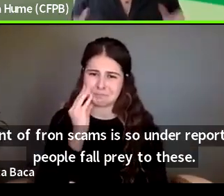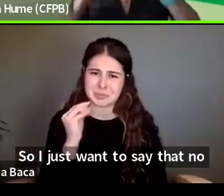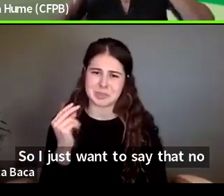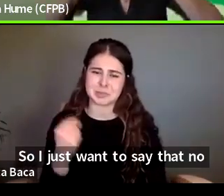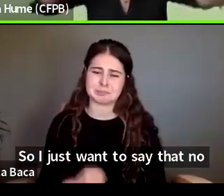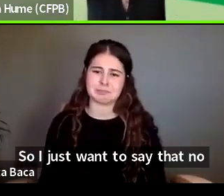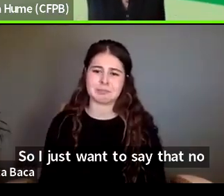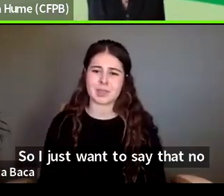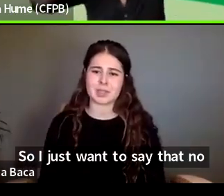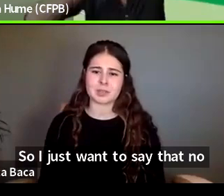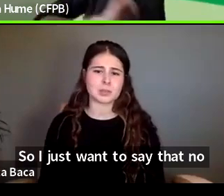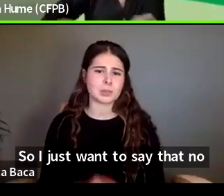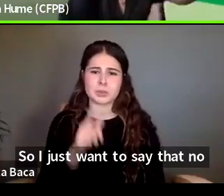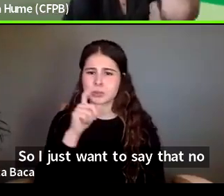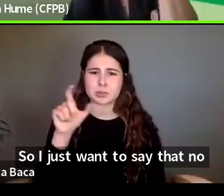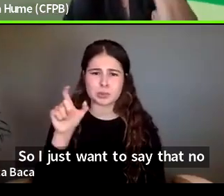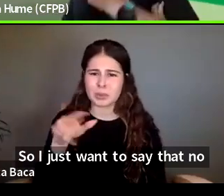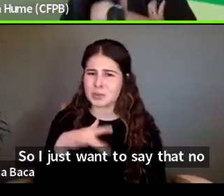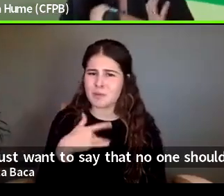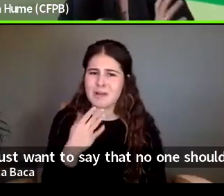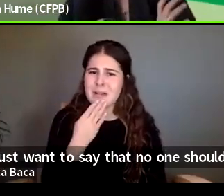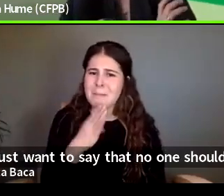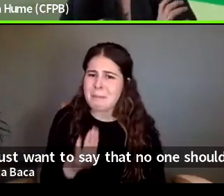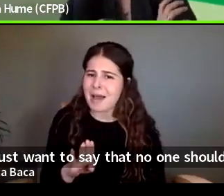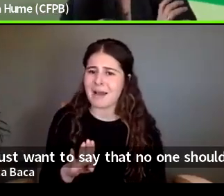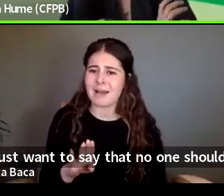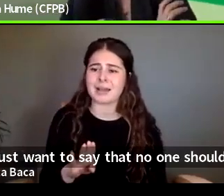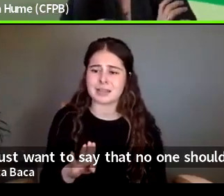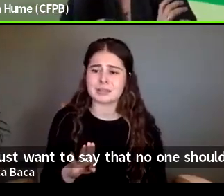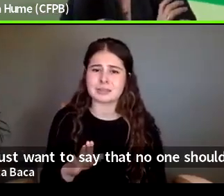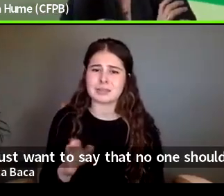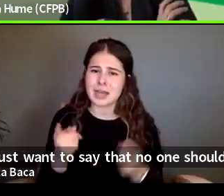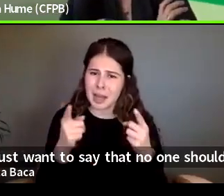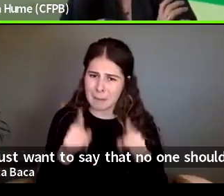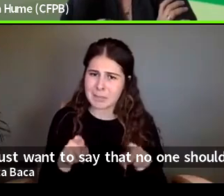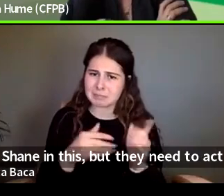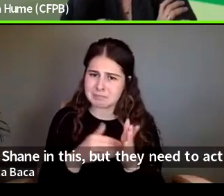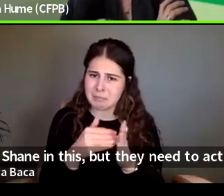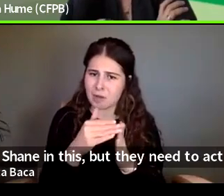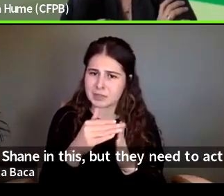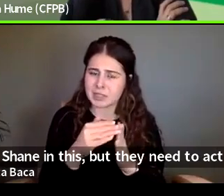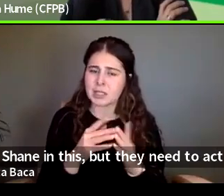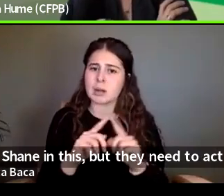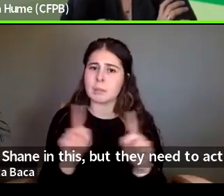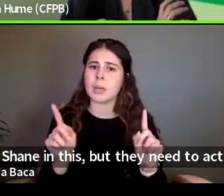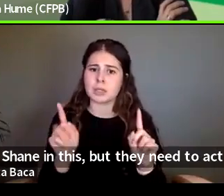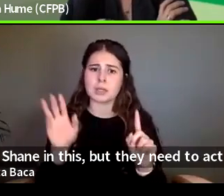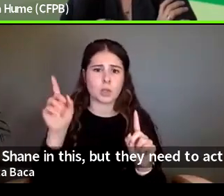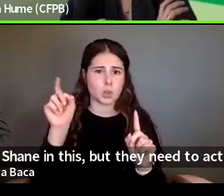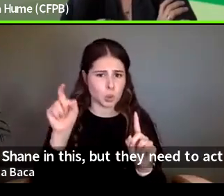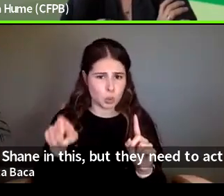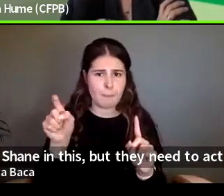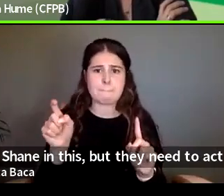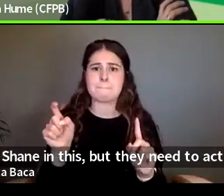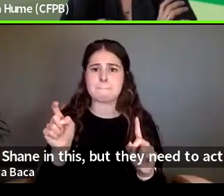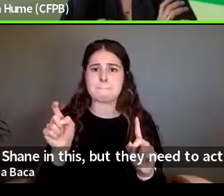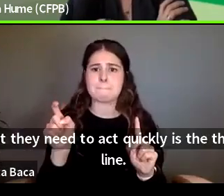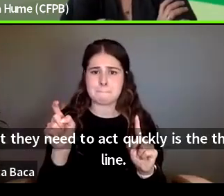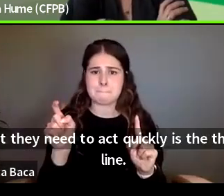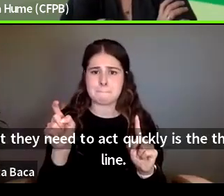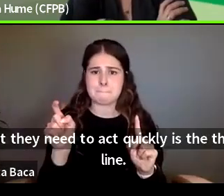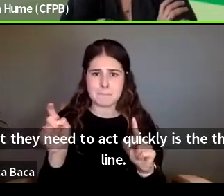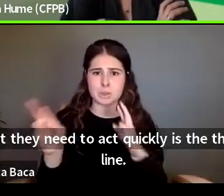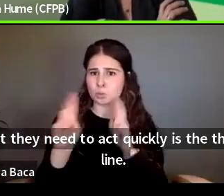feel shame in this, but they need to act quickly, really, is the bottom line. They need to contact their